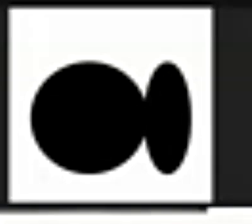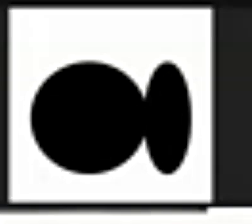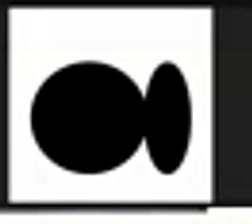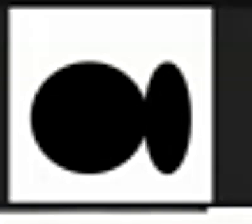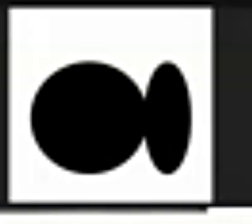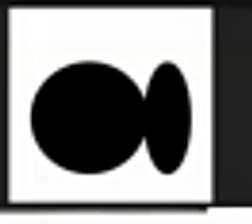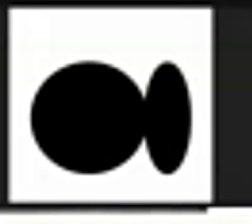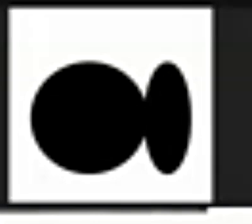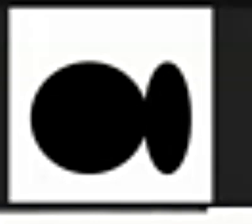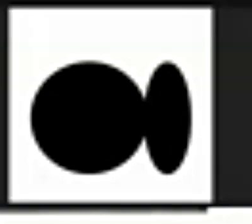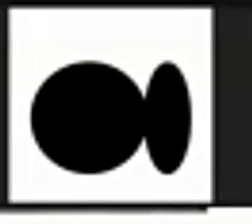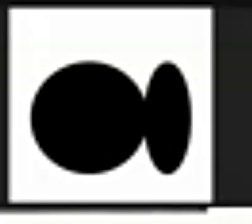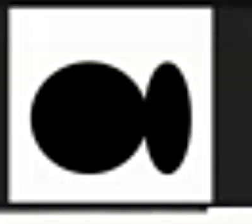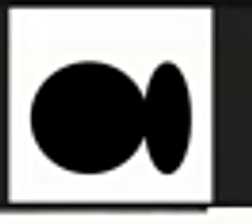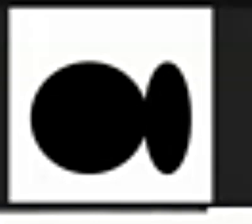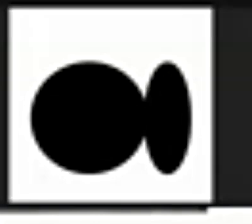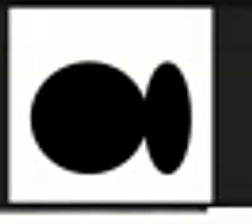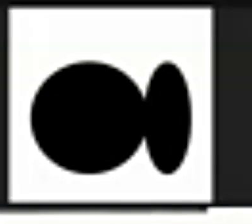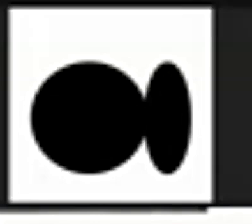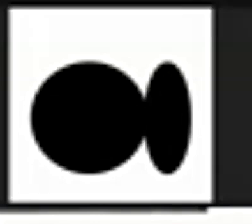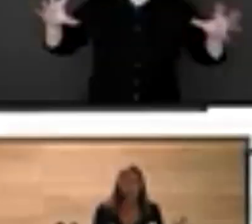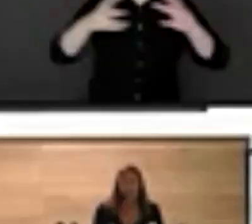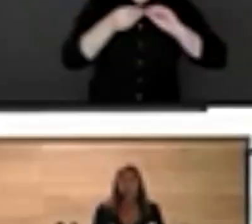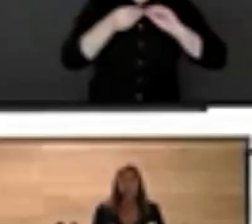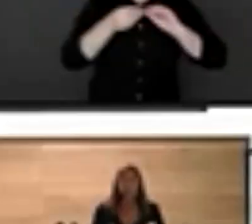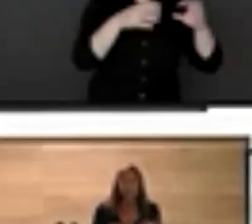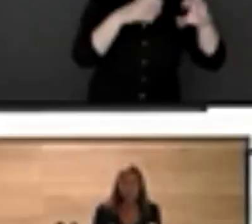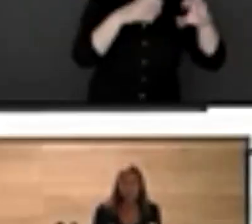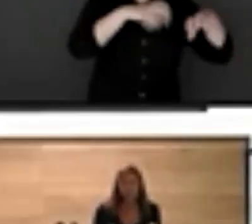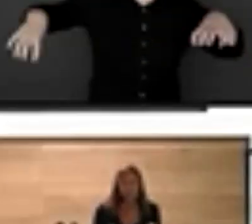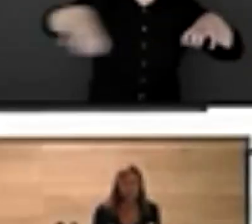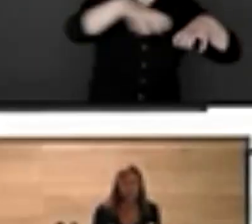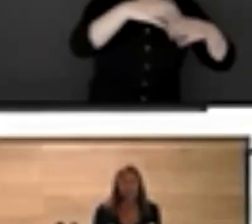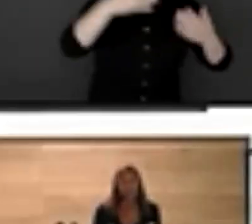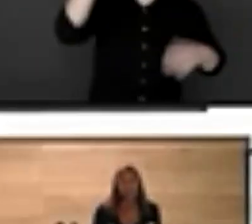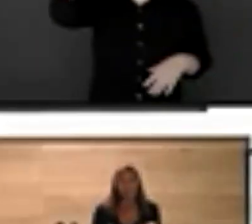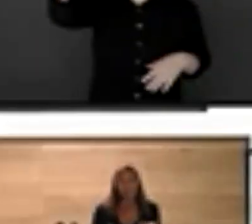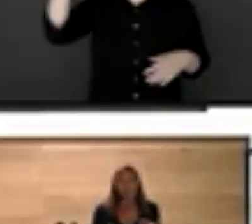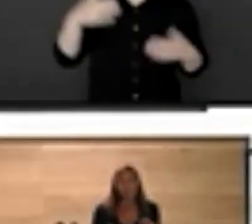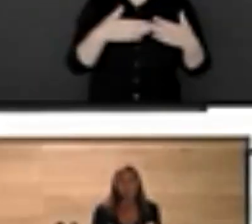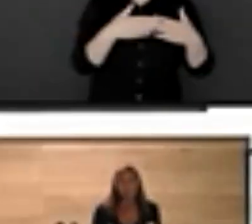what you think about when you talk about public sector, the national agencies, the regional agencies, and the